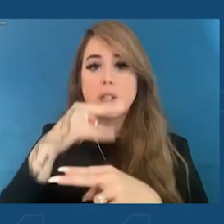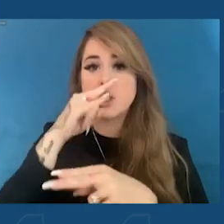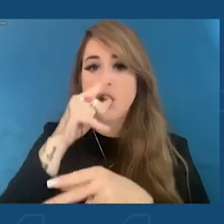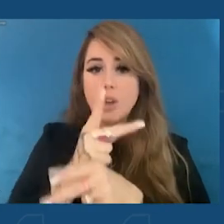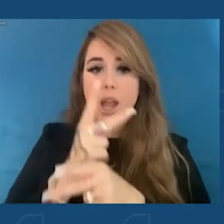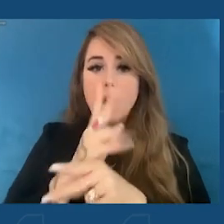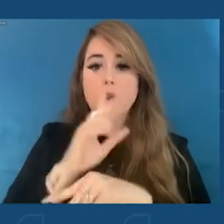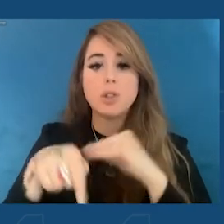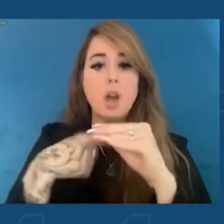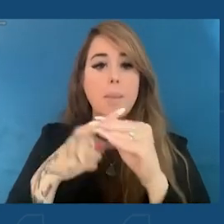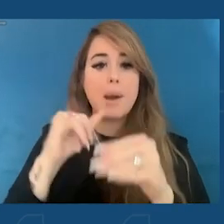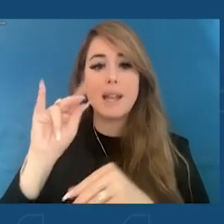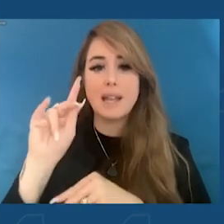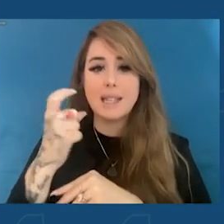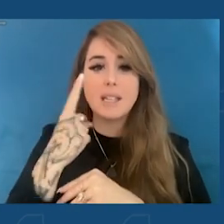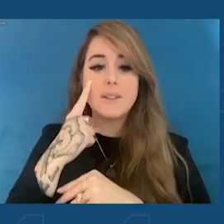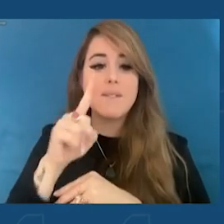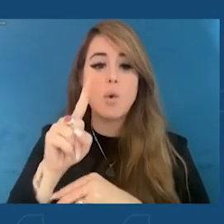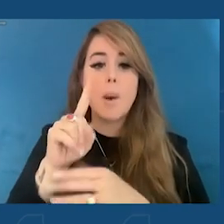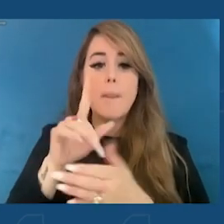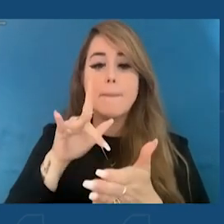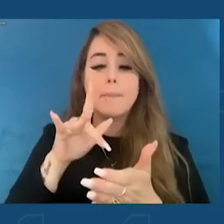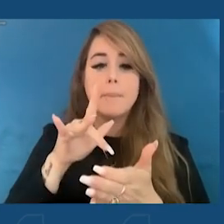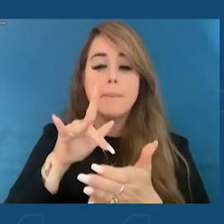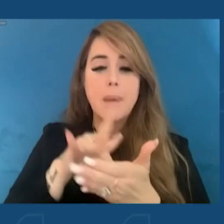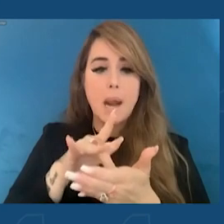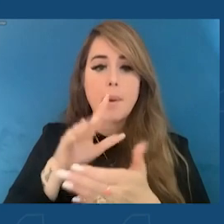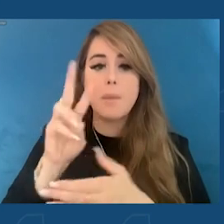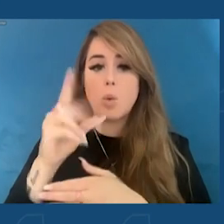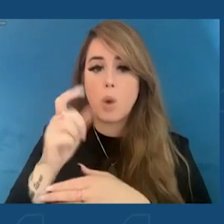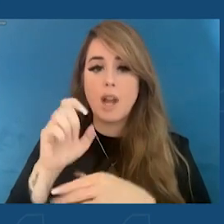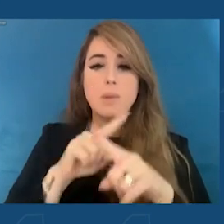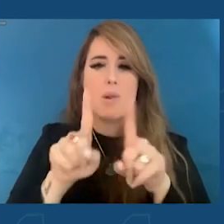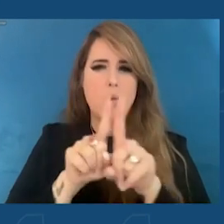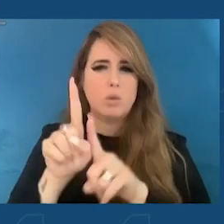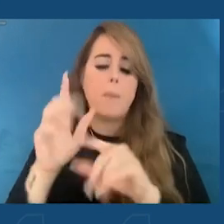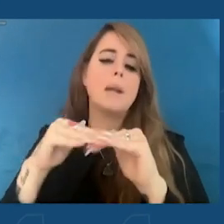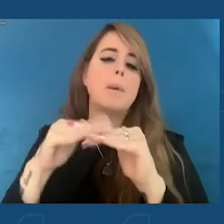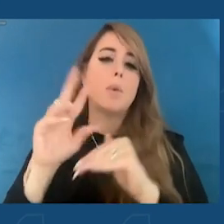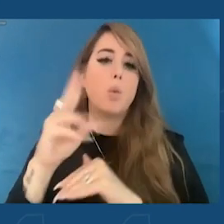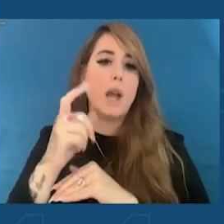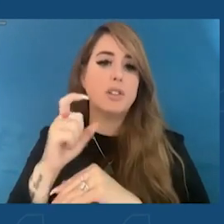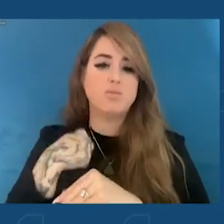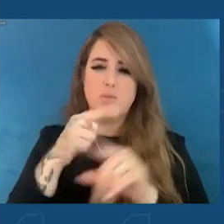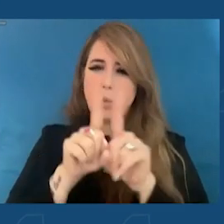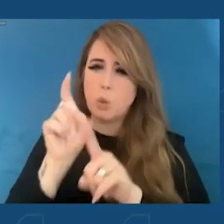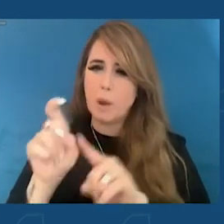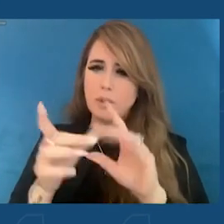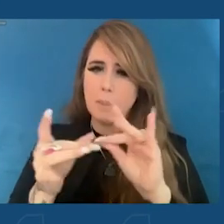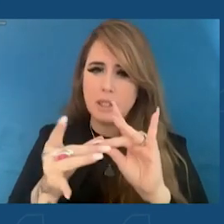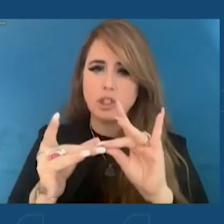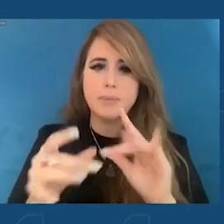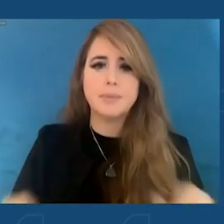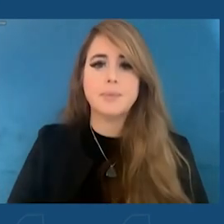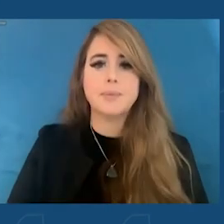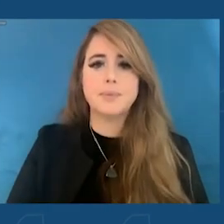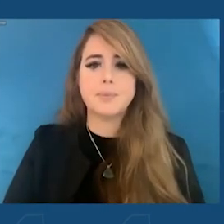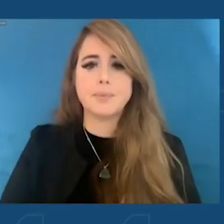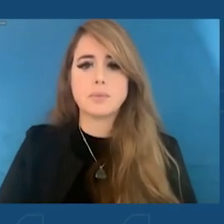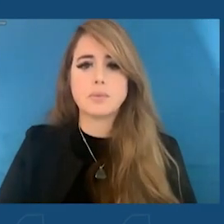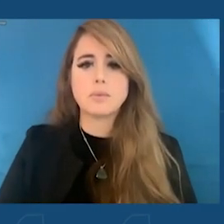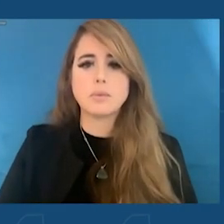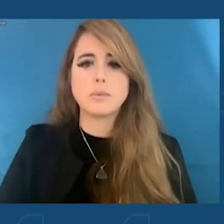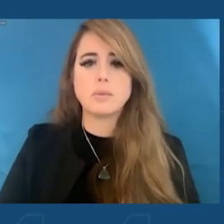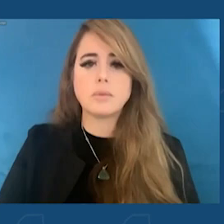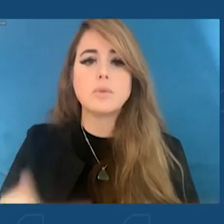wage. I would be remiss if I don't mention something else. And I have to mention what the governor